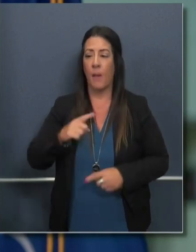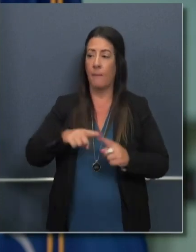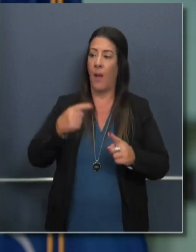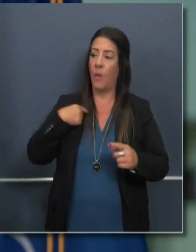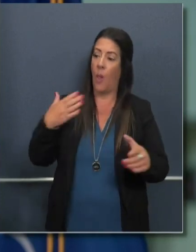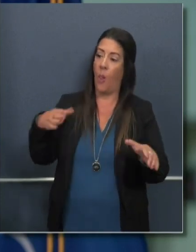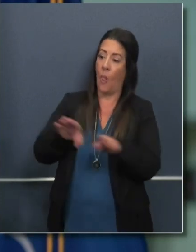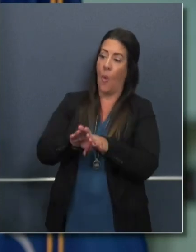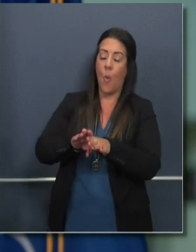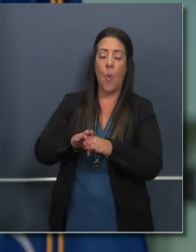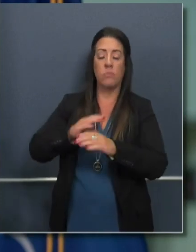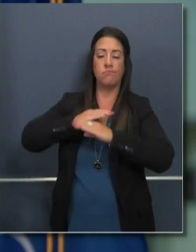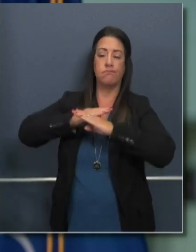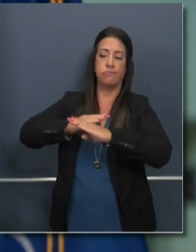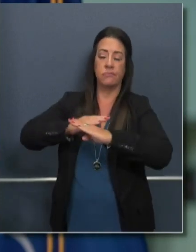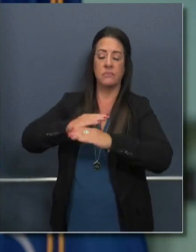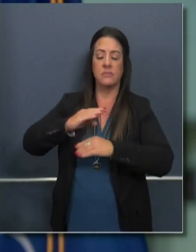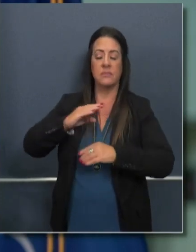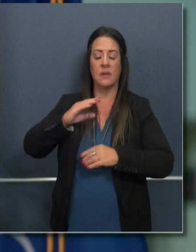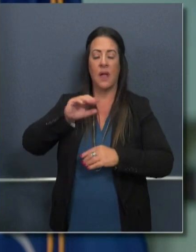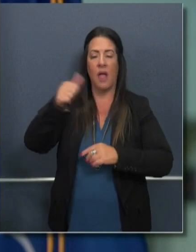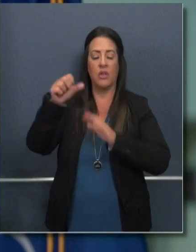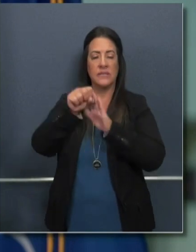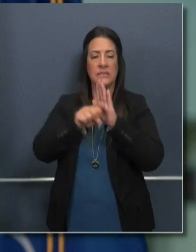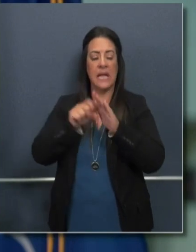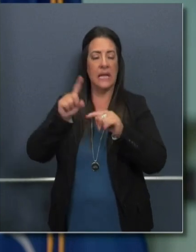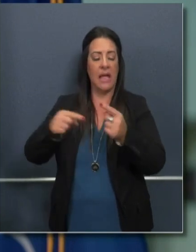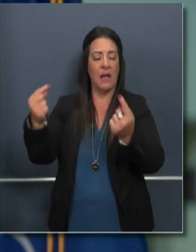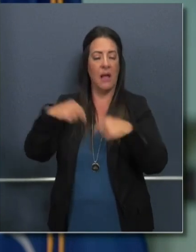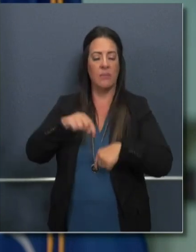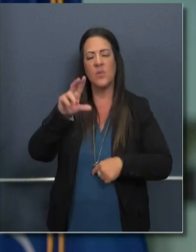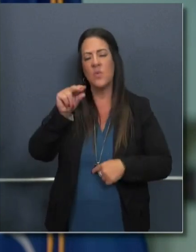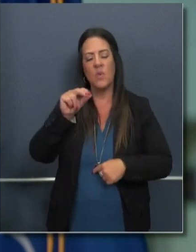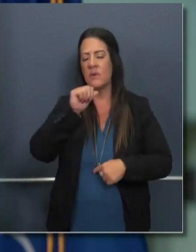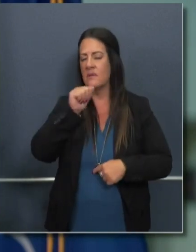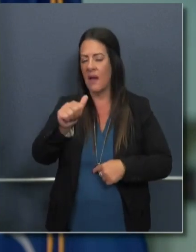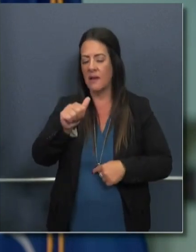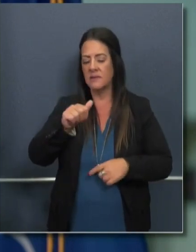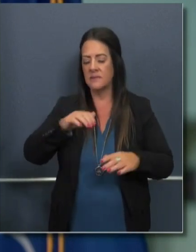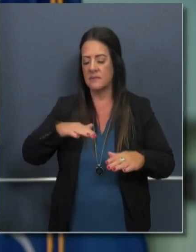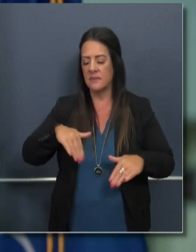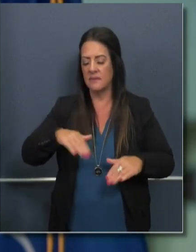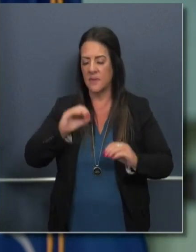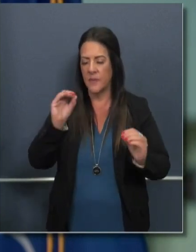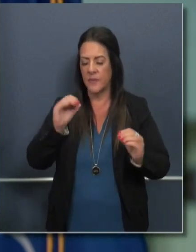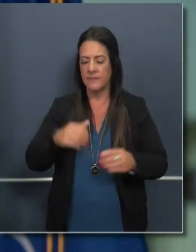our border to other states. Final question, Josh Haskell, ABC 7.